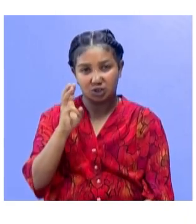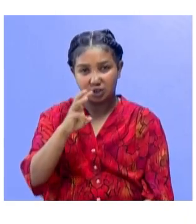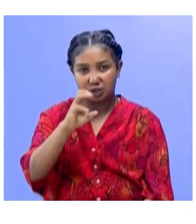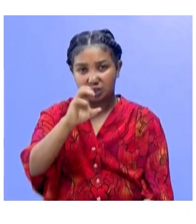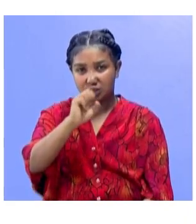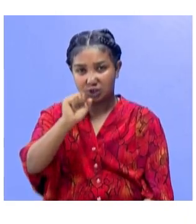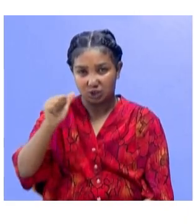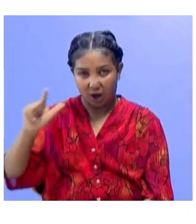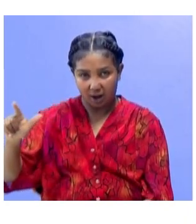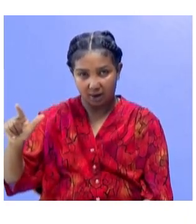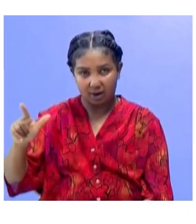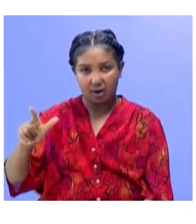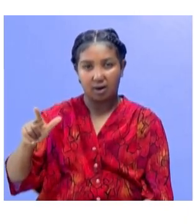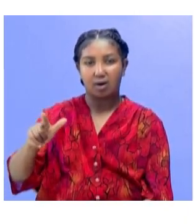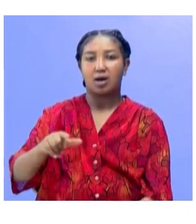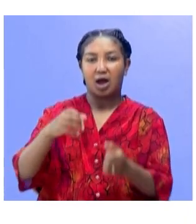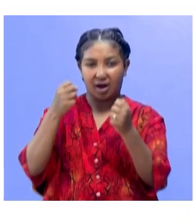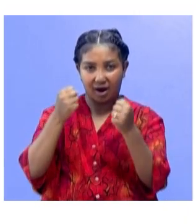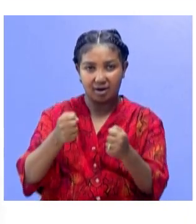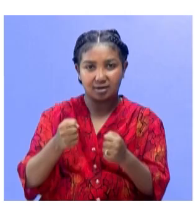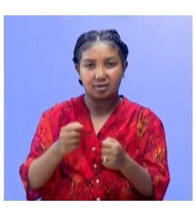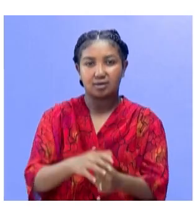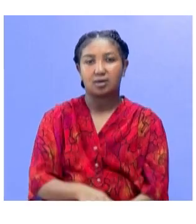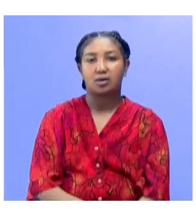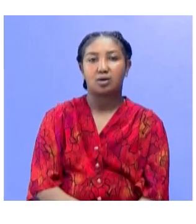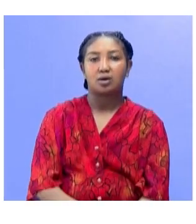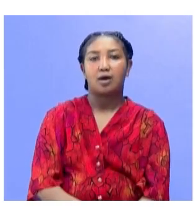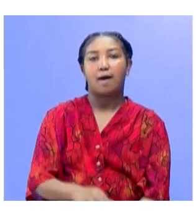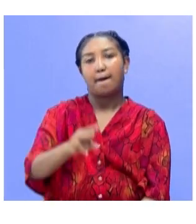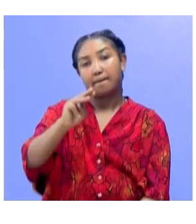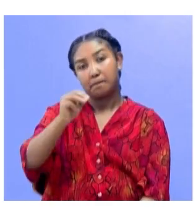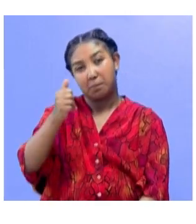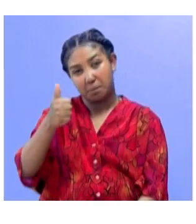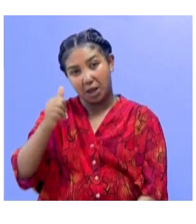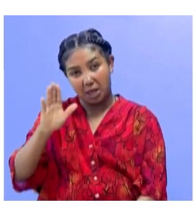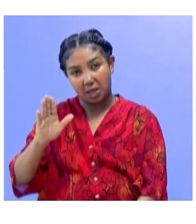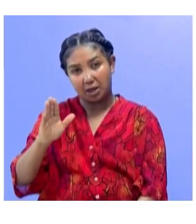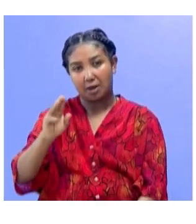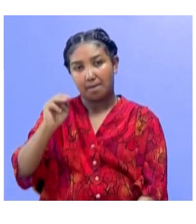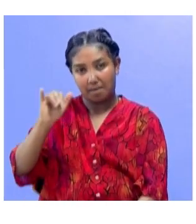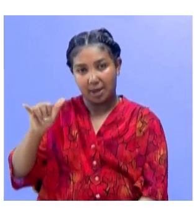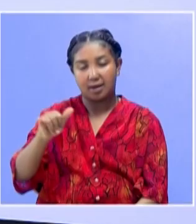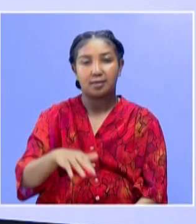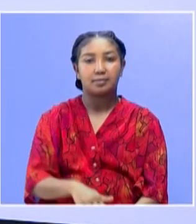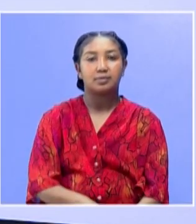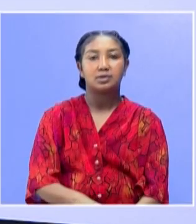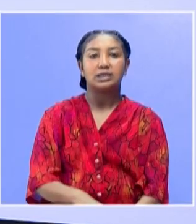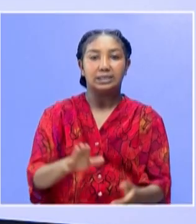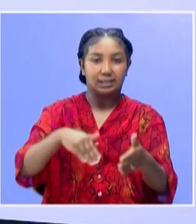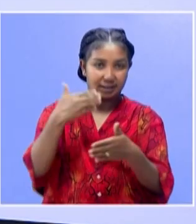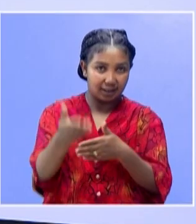because I want to include this can and may. You see?